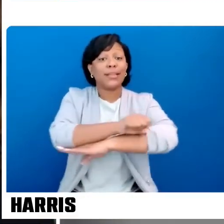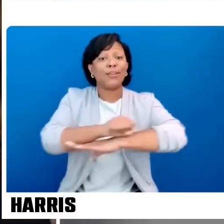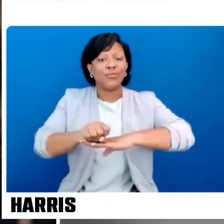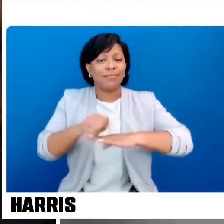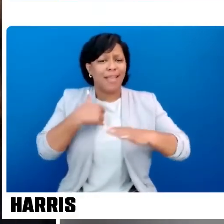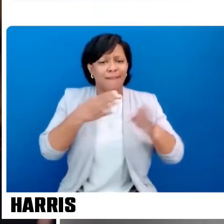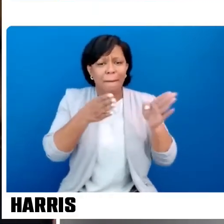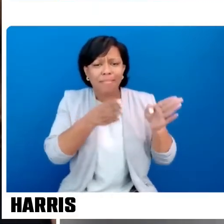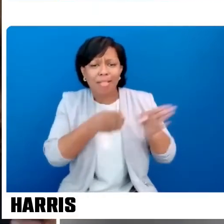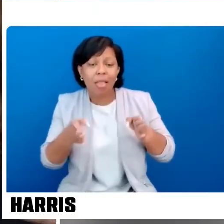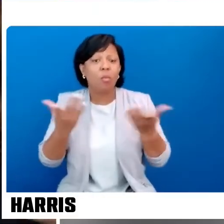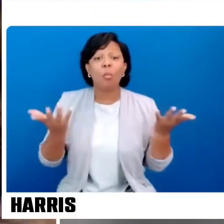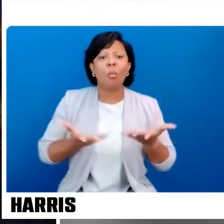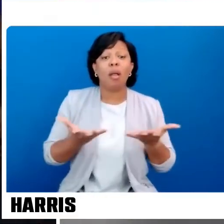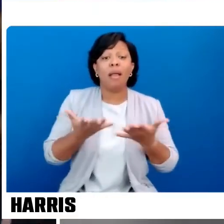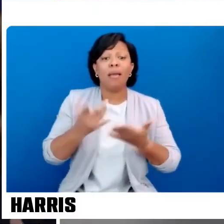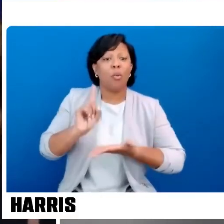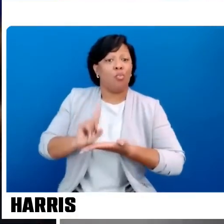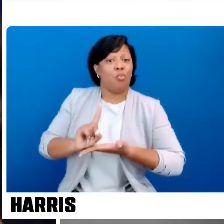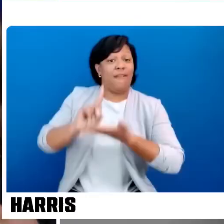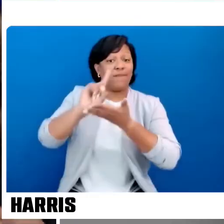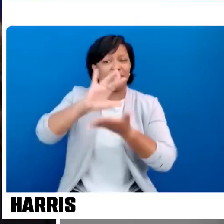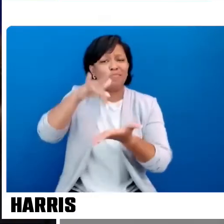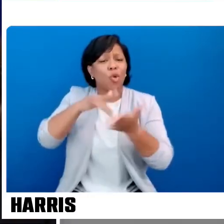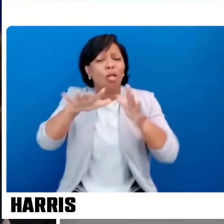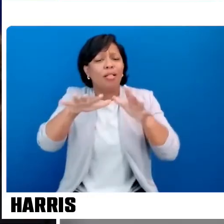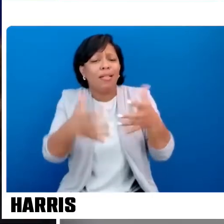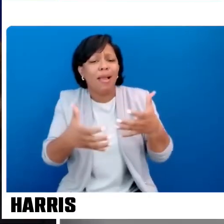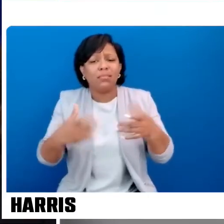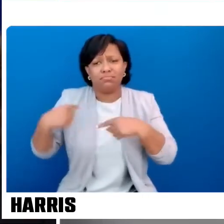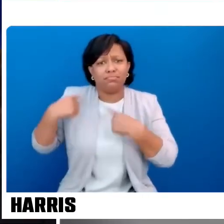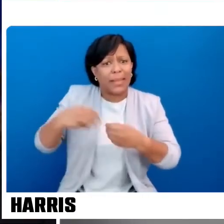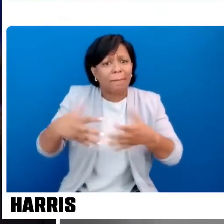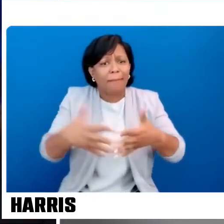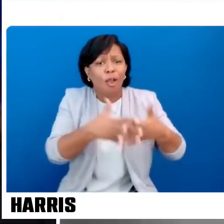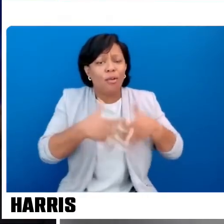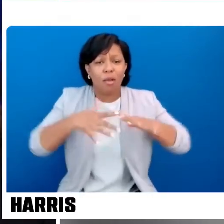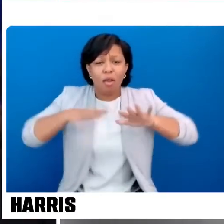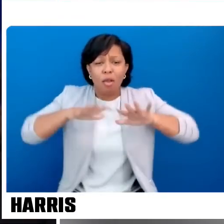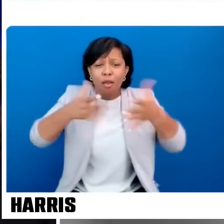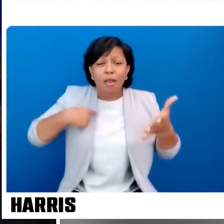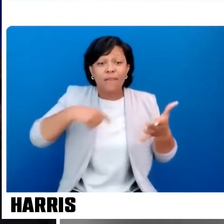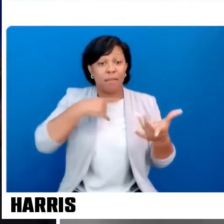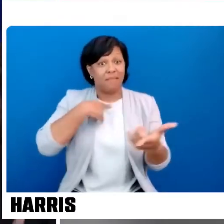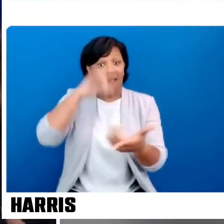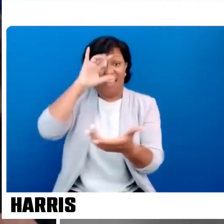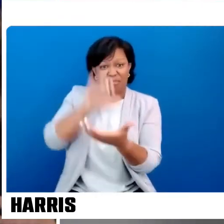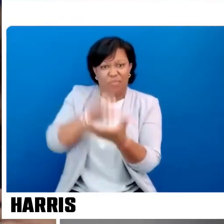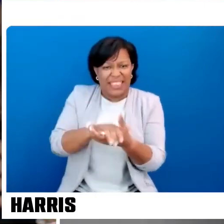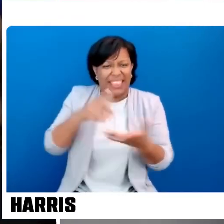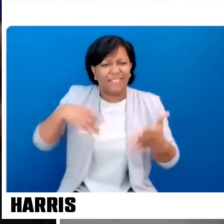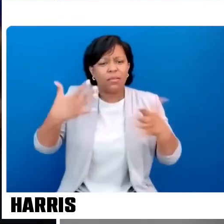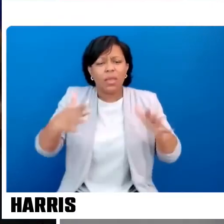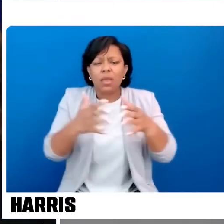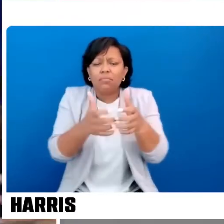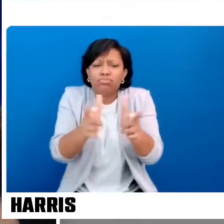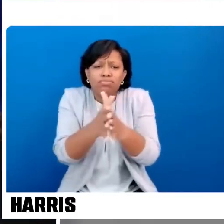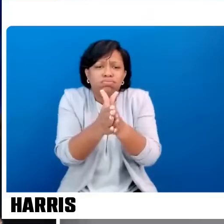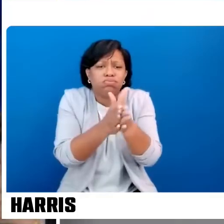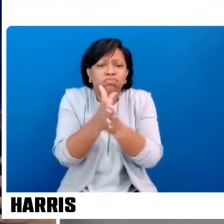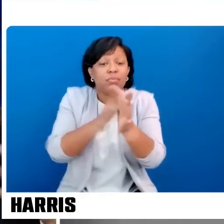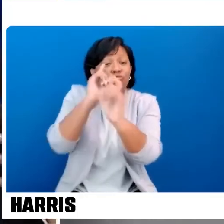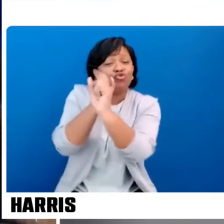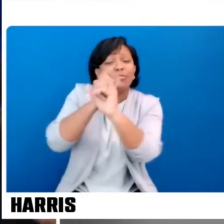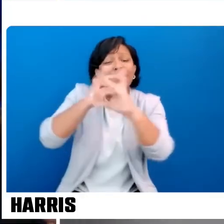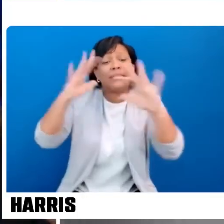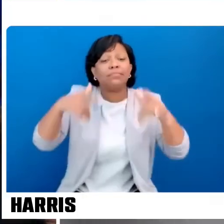America. I believe in the ambition, the aspirations, the dreams of the American people. And that is why I imagine